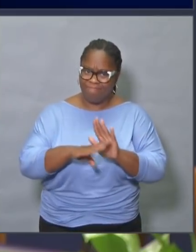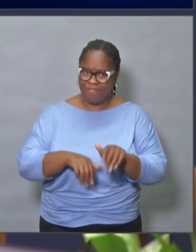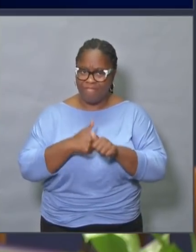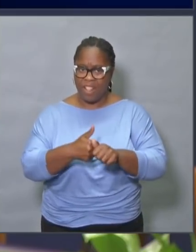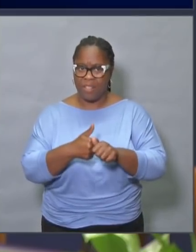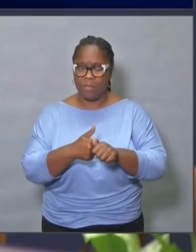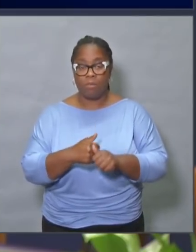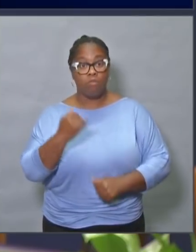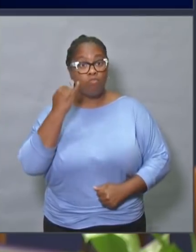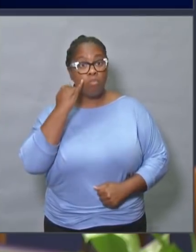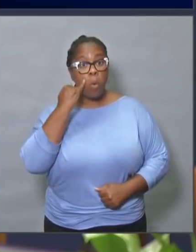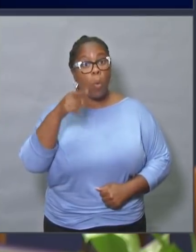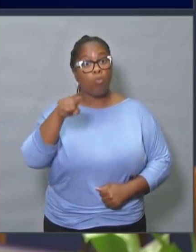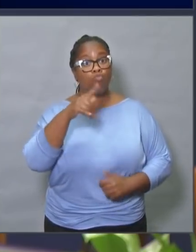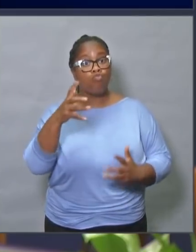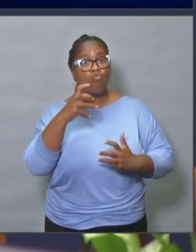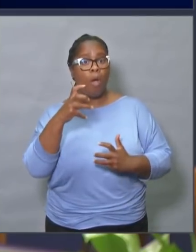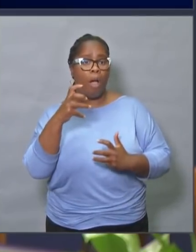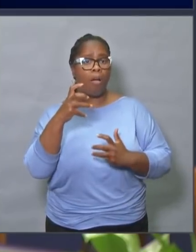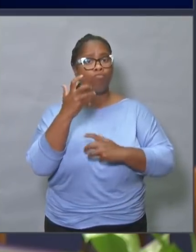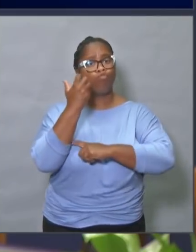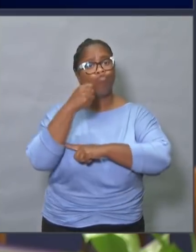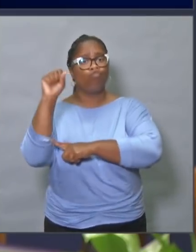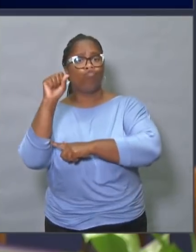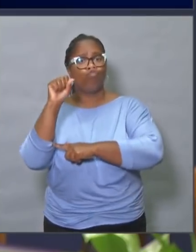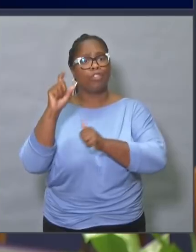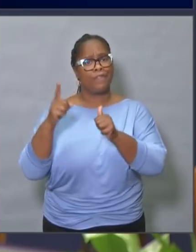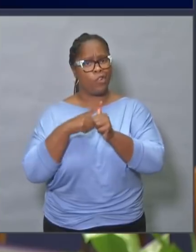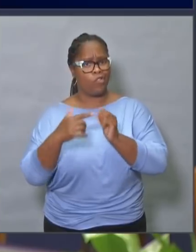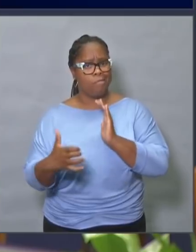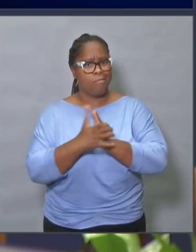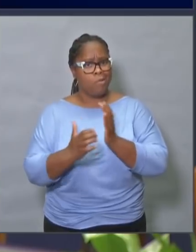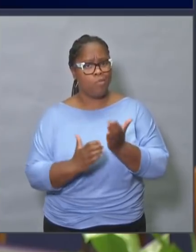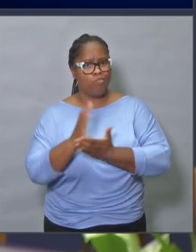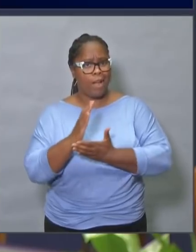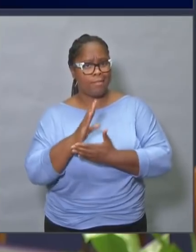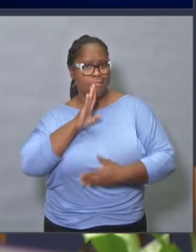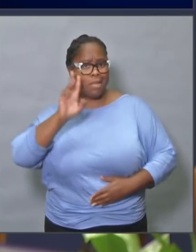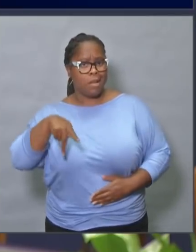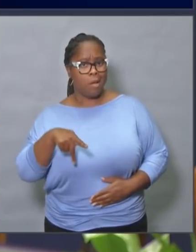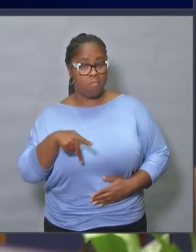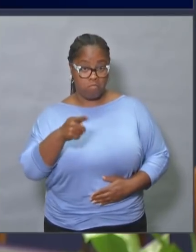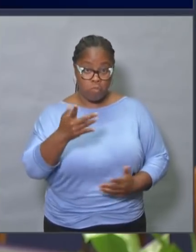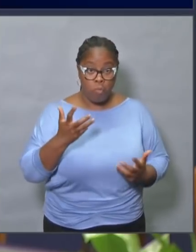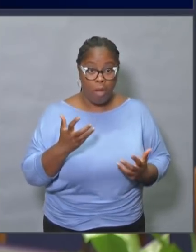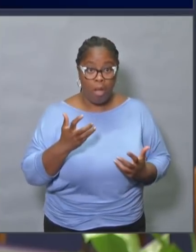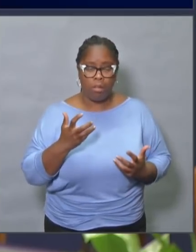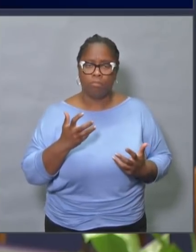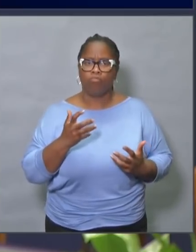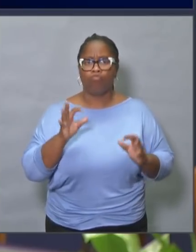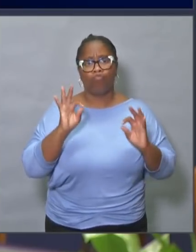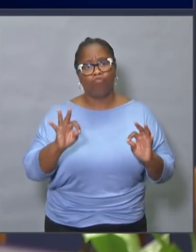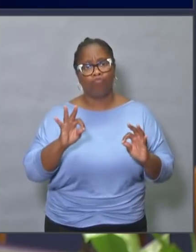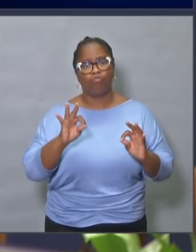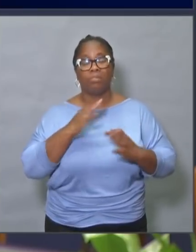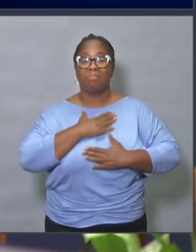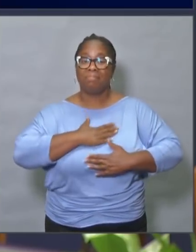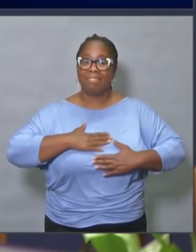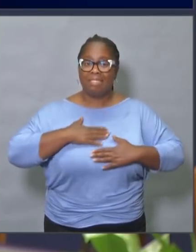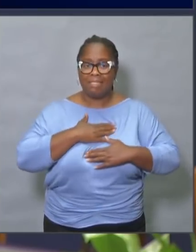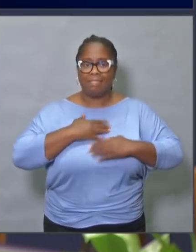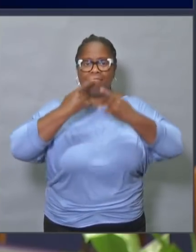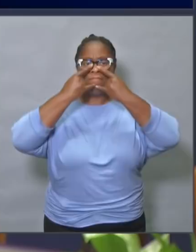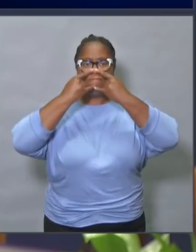First Amendment right to peacefully protest and have your voice heard, please, please, please wear a face covering